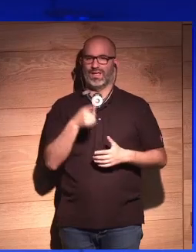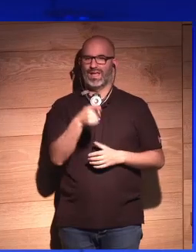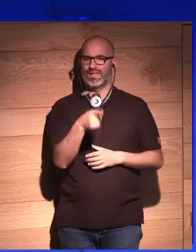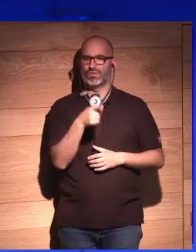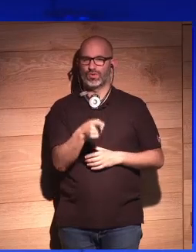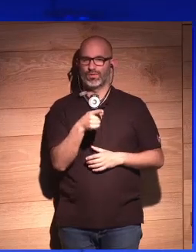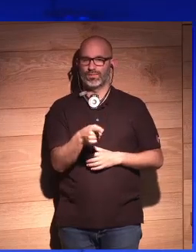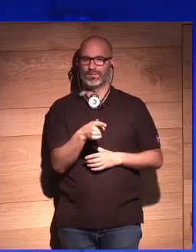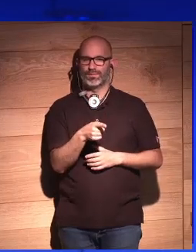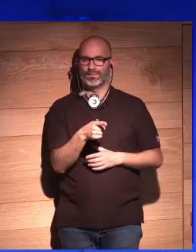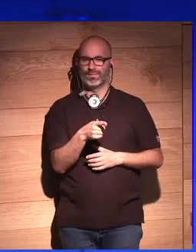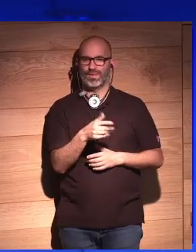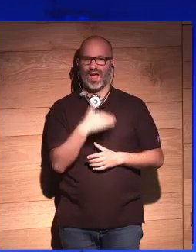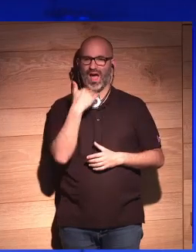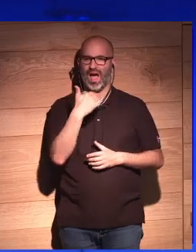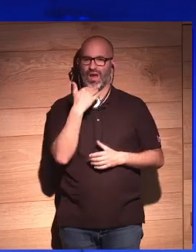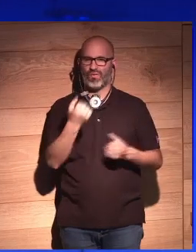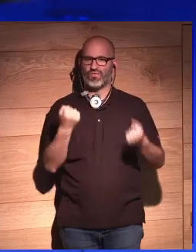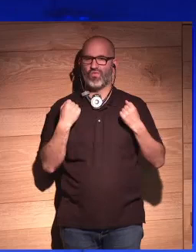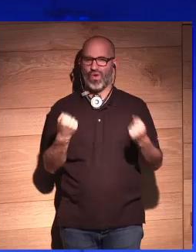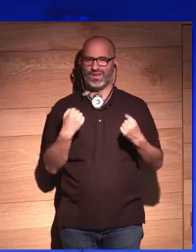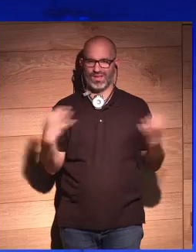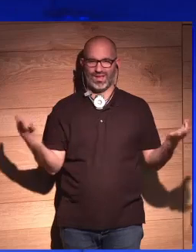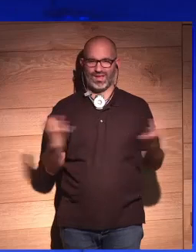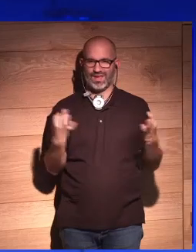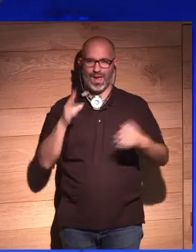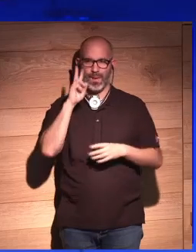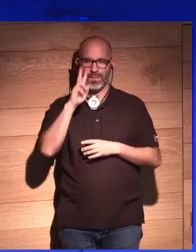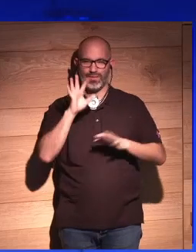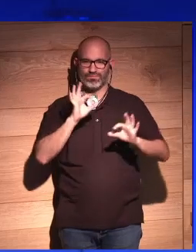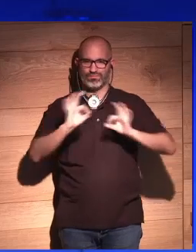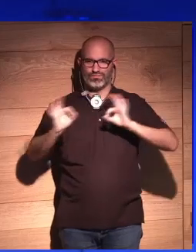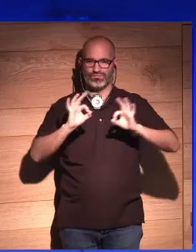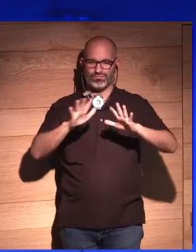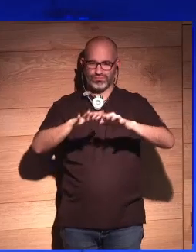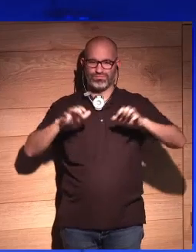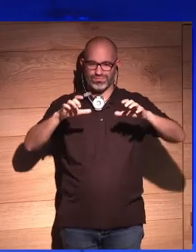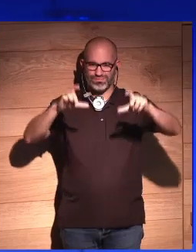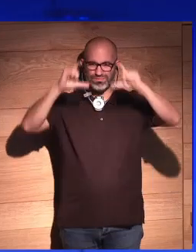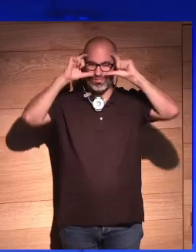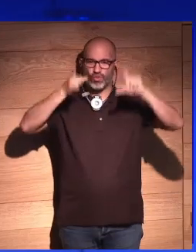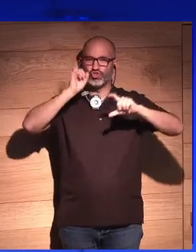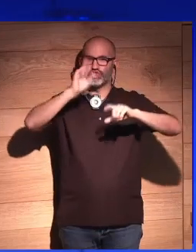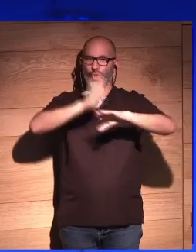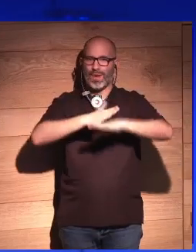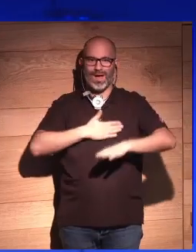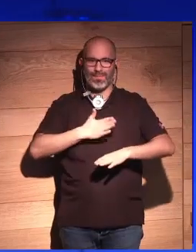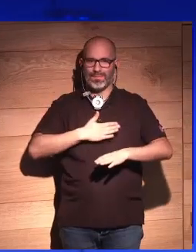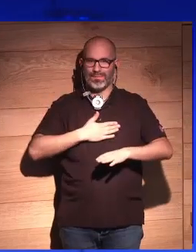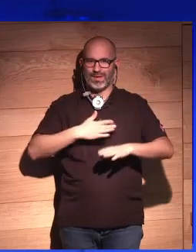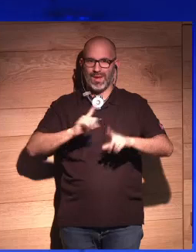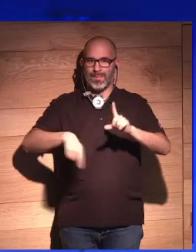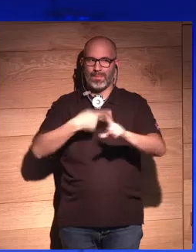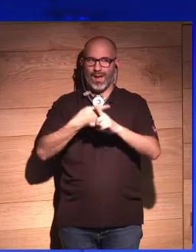just for you, but you're also seeing everything else around you in the world. I can't explain it, but you have to. I